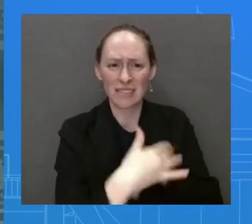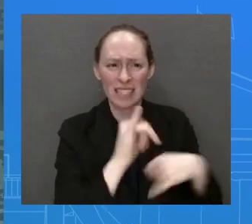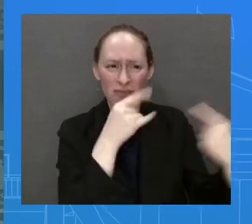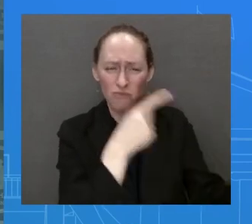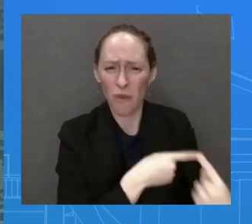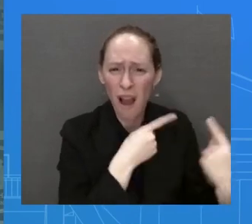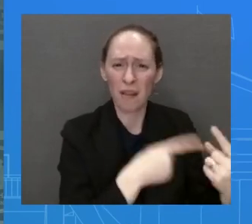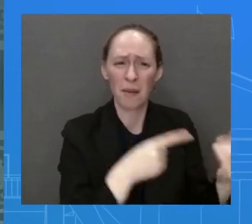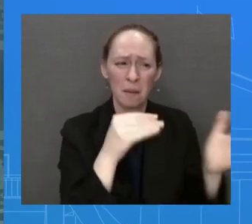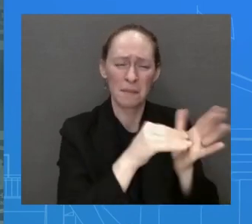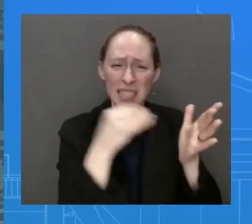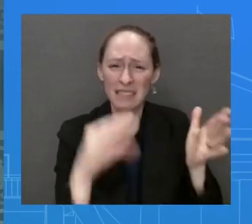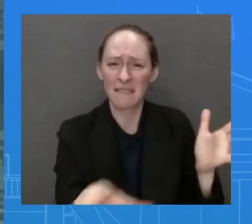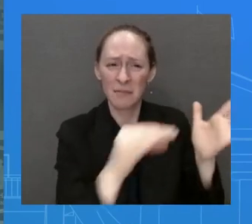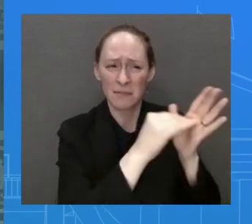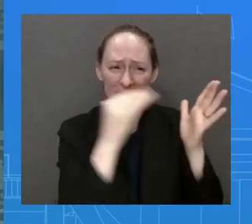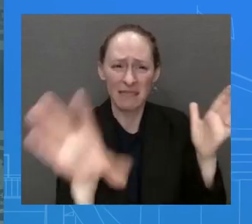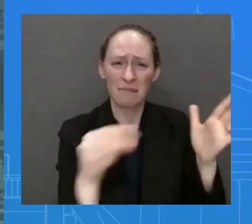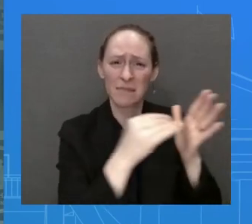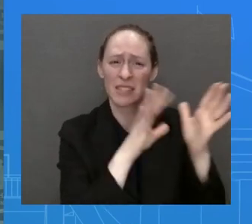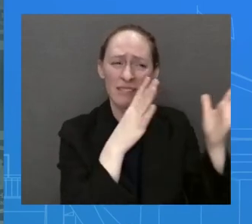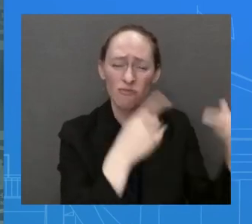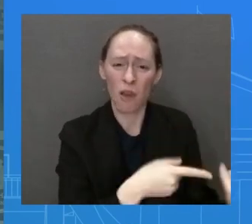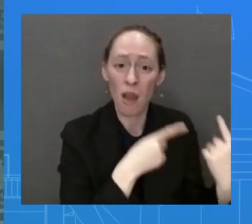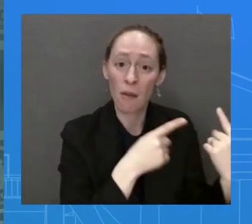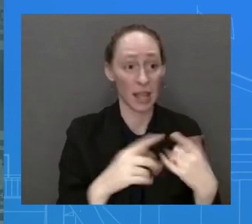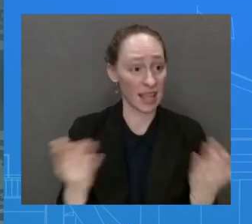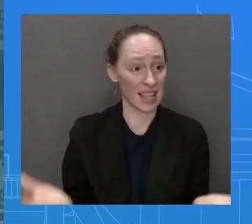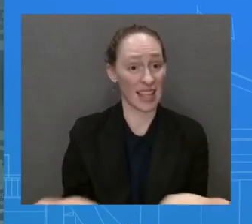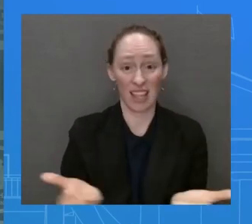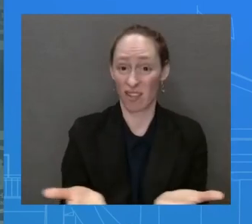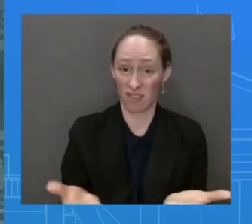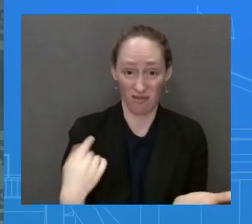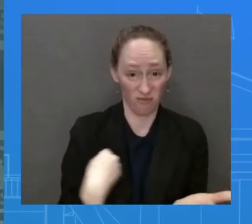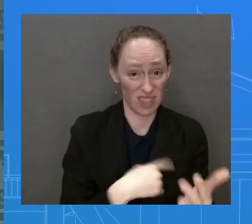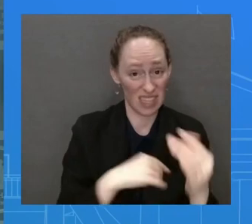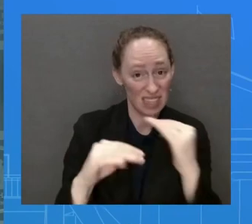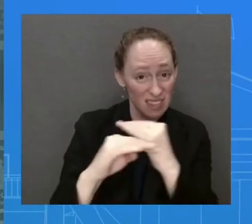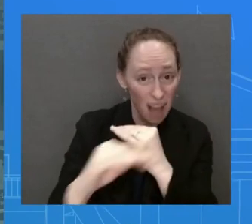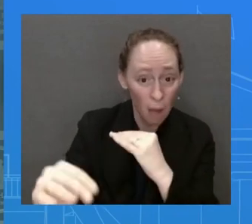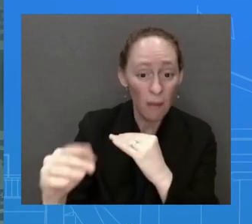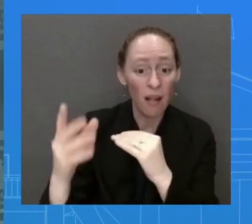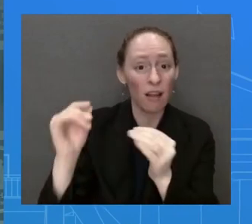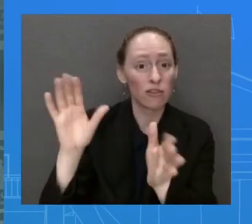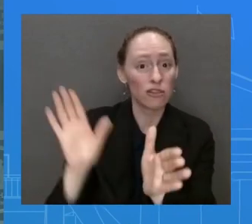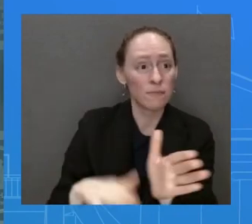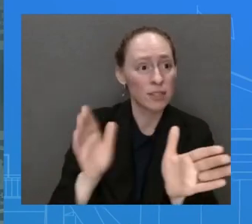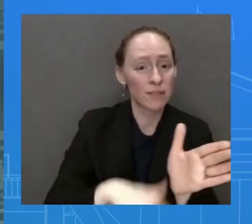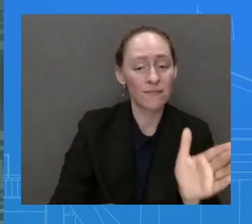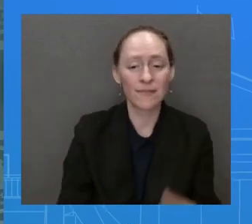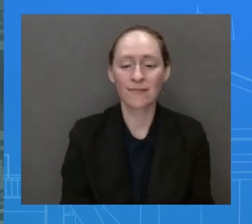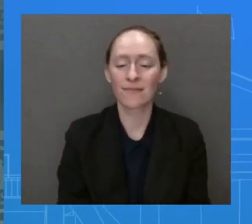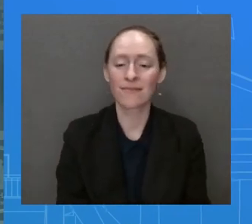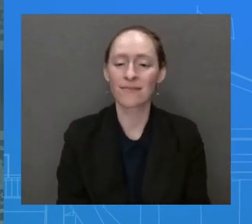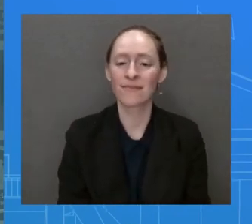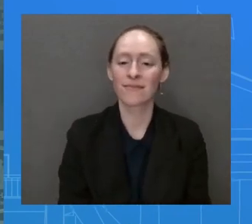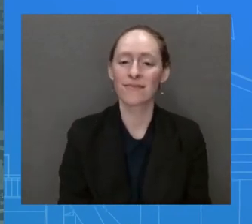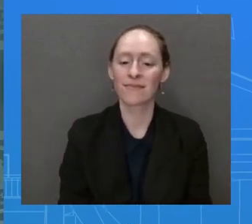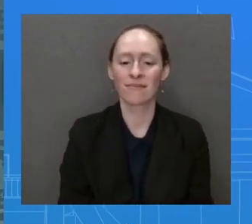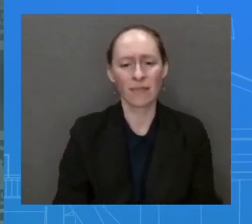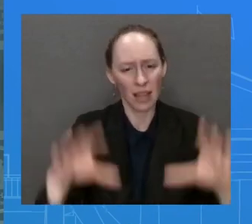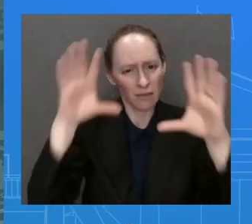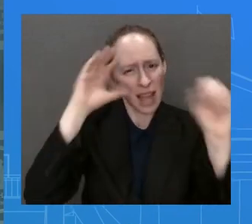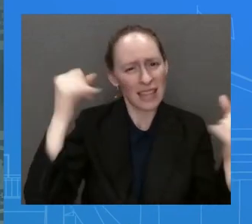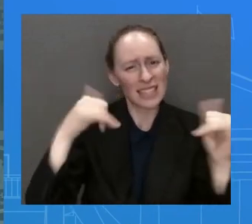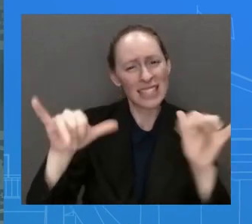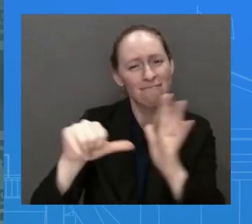the president say that all the time, how he wants to make sure that he's giving American families a little bit more of a breathing room. At the same time, the